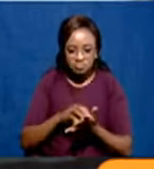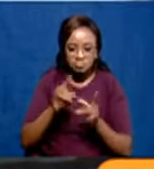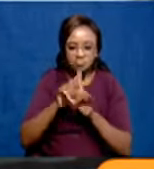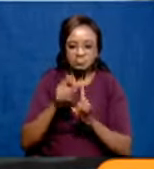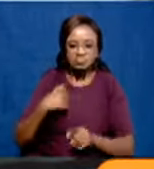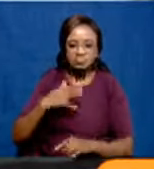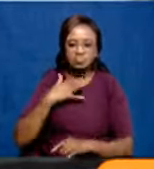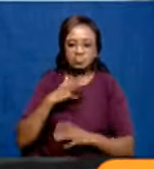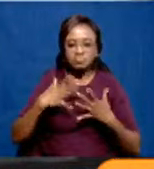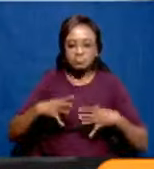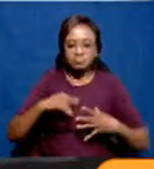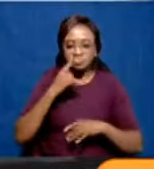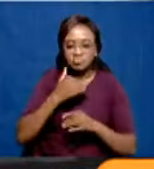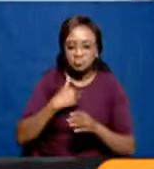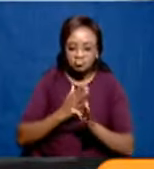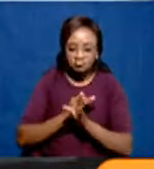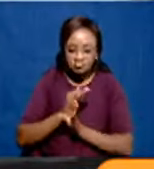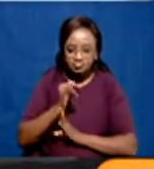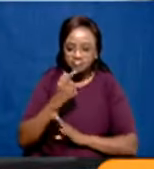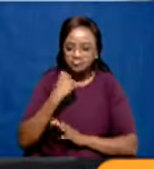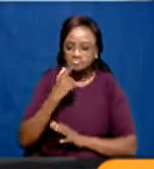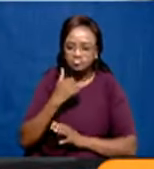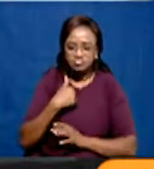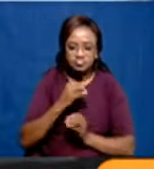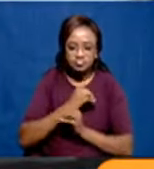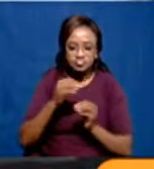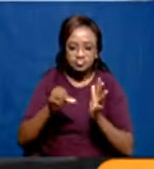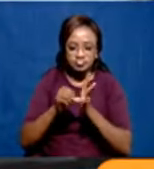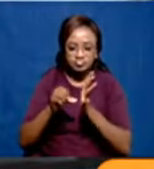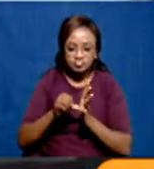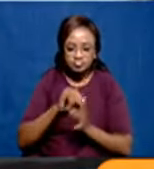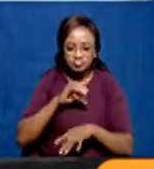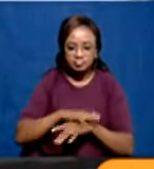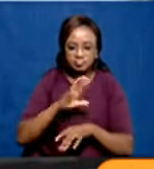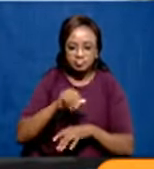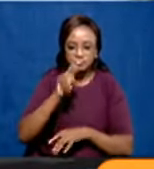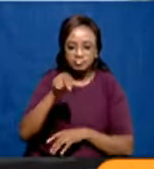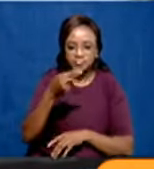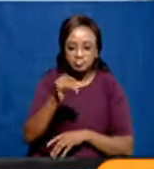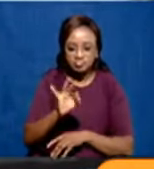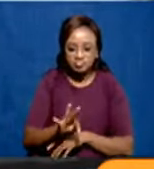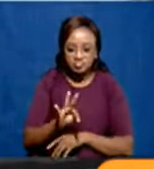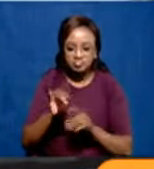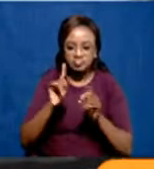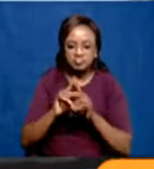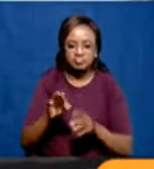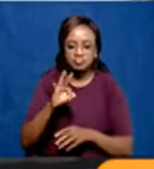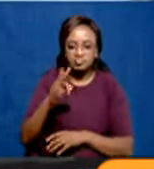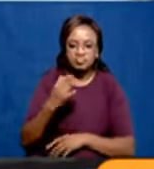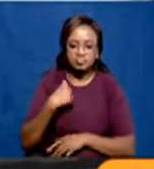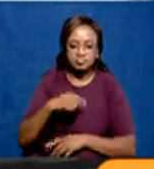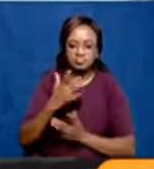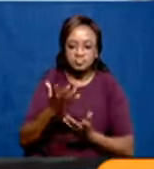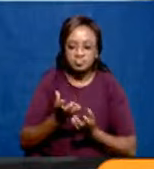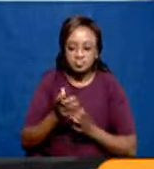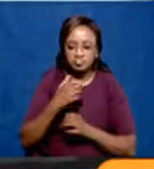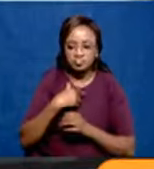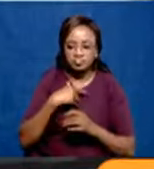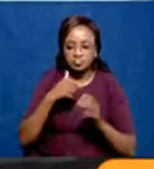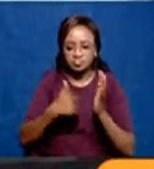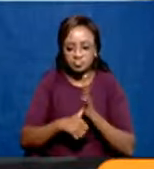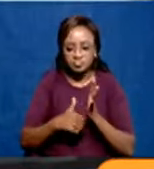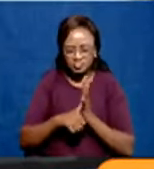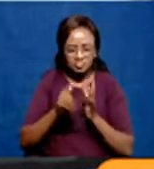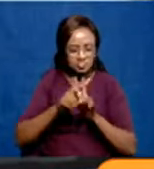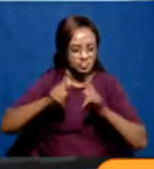have got integrity, who don't have any of those issues that are coming from NHIF. Yeah. Thirdly, there has got to be consequences to fraud. And this is one of the biggest problems